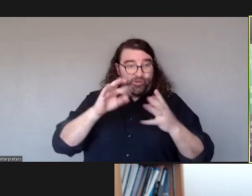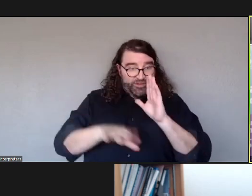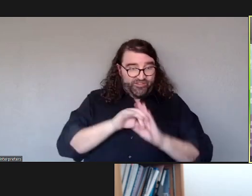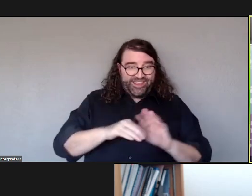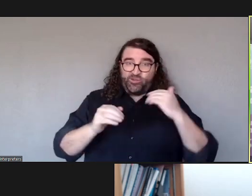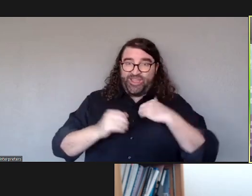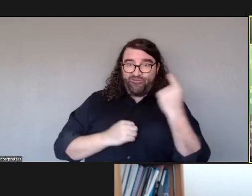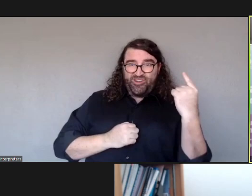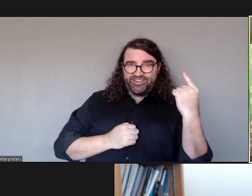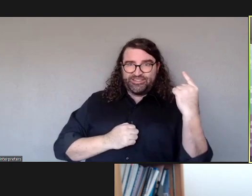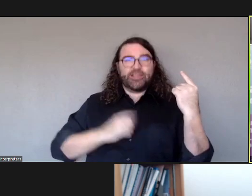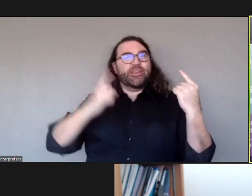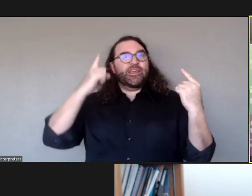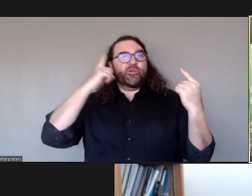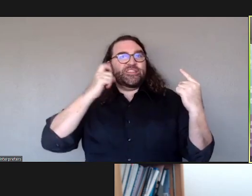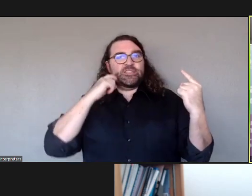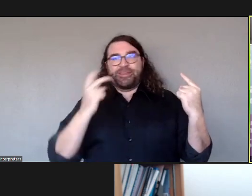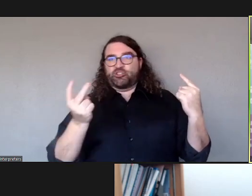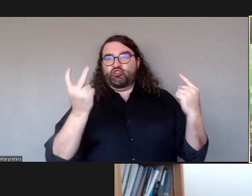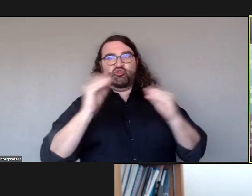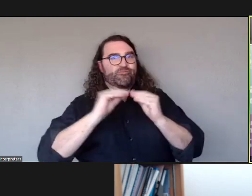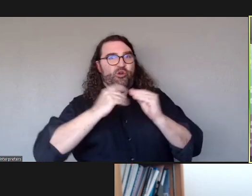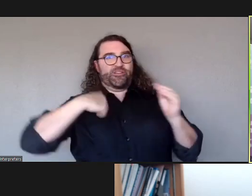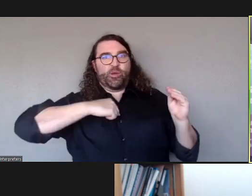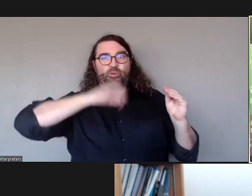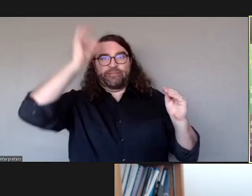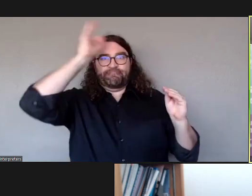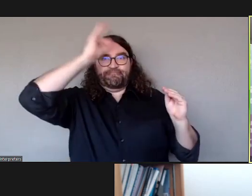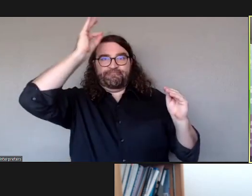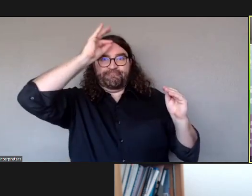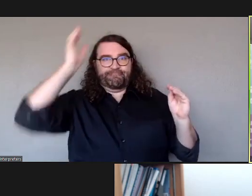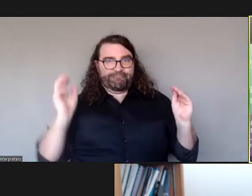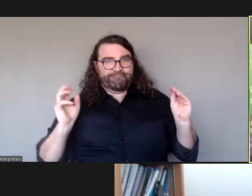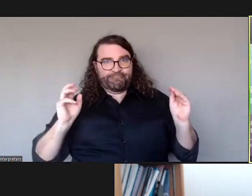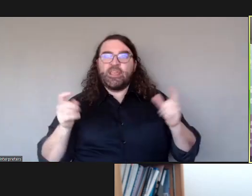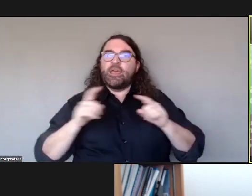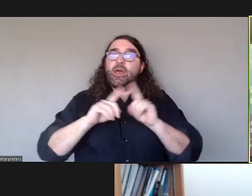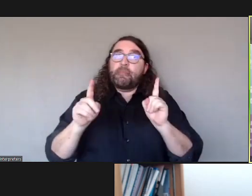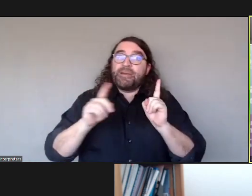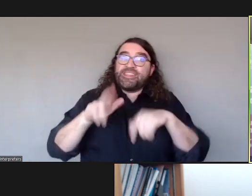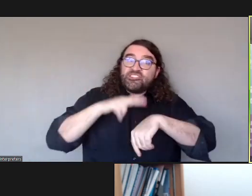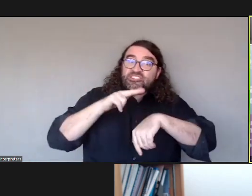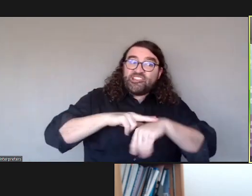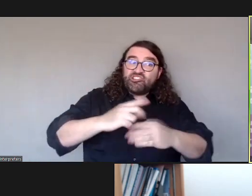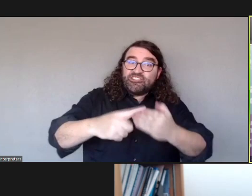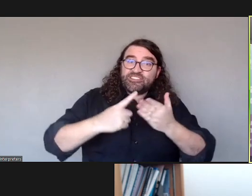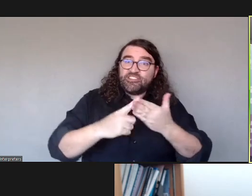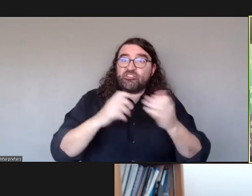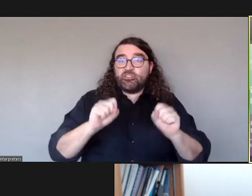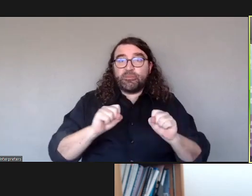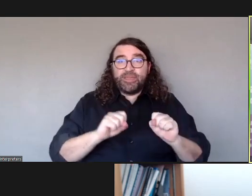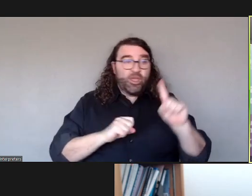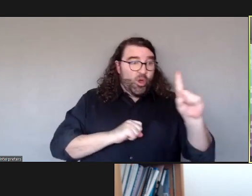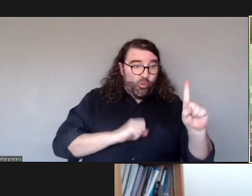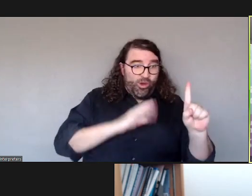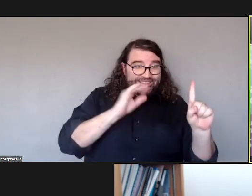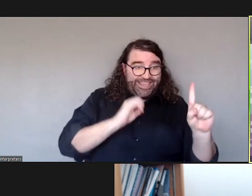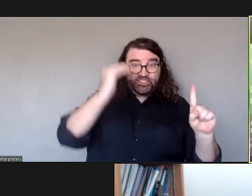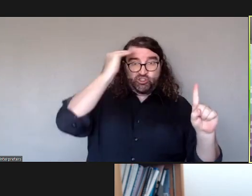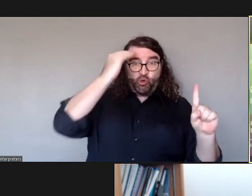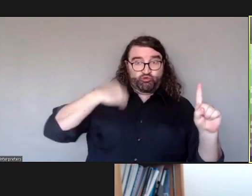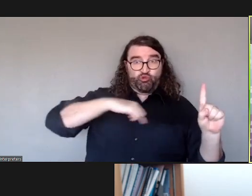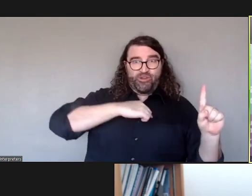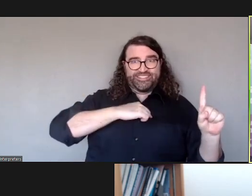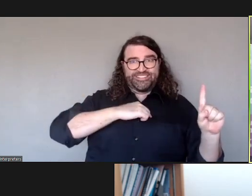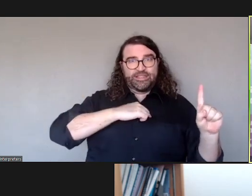And then, but there's also some national chatter about could it be 5 to 10? And, I lean a